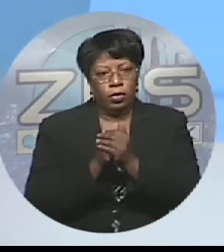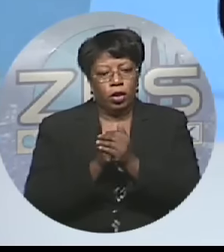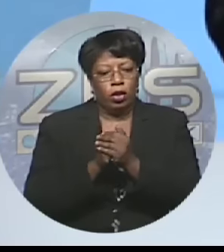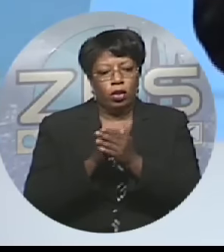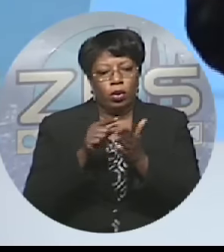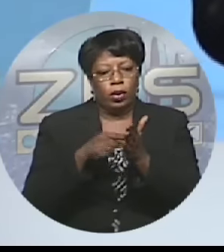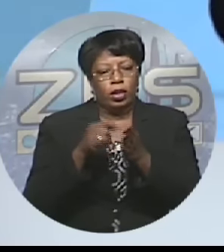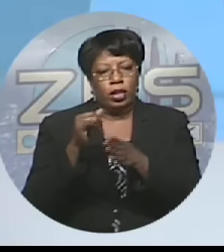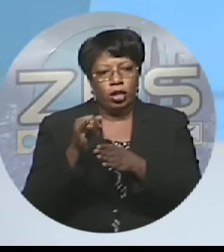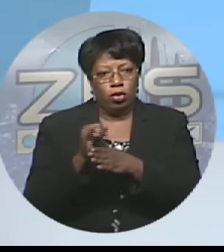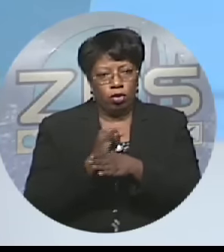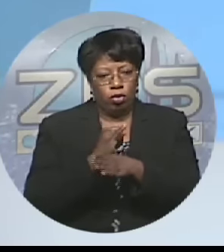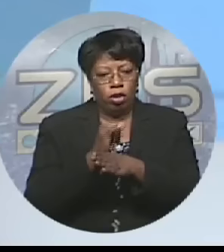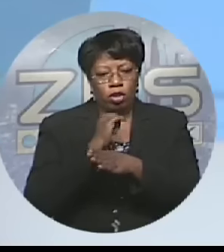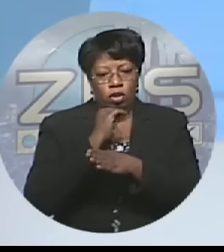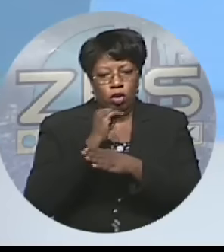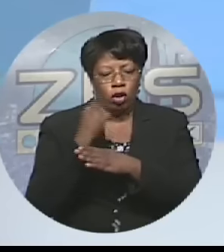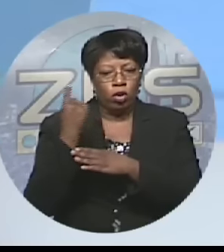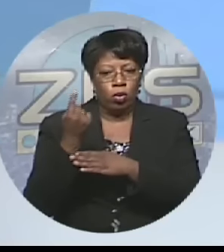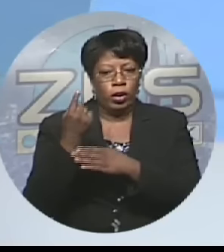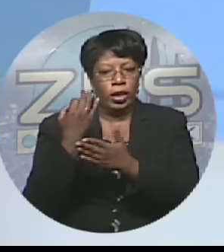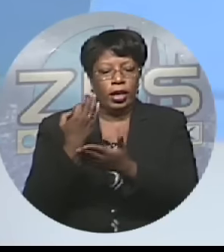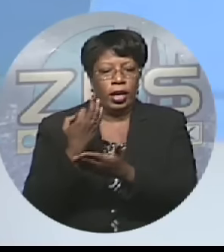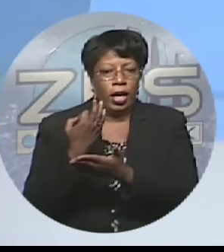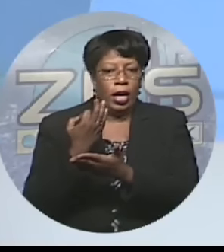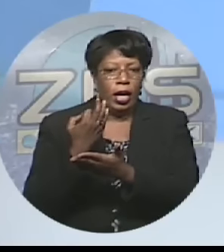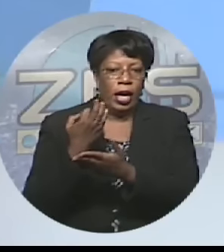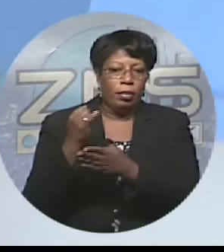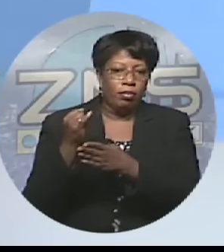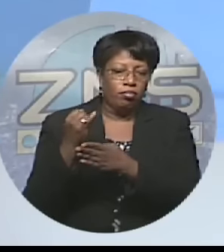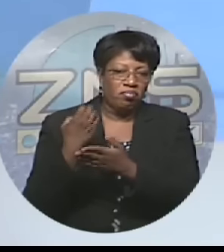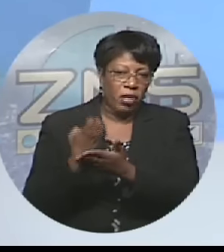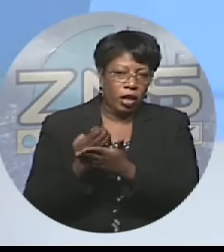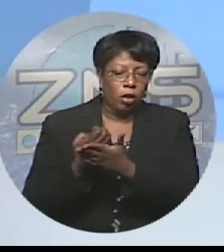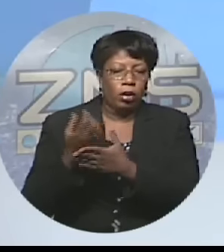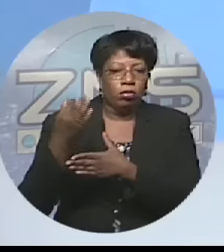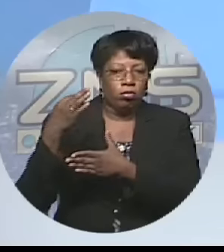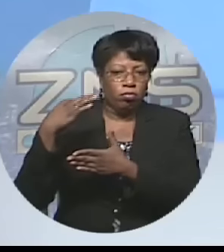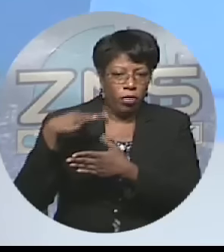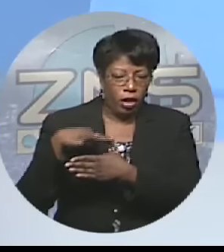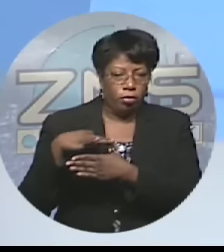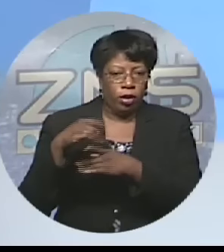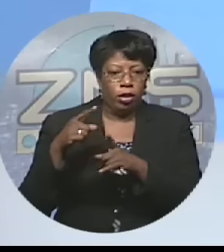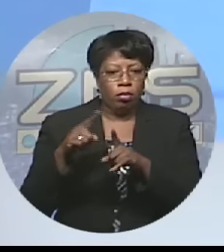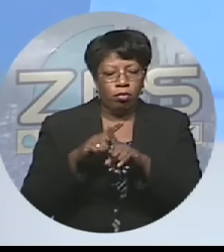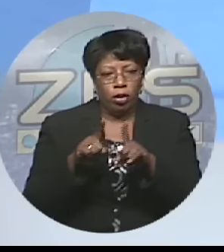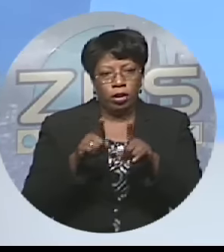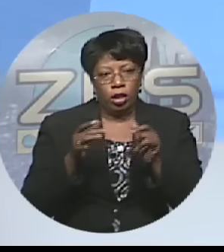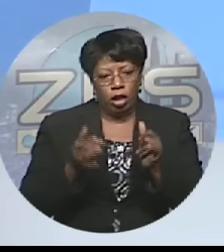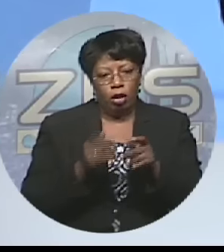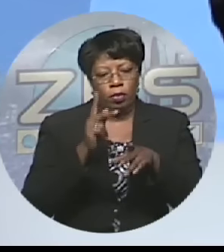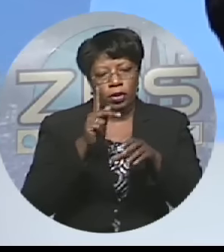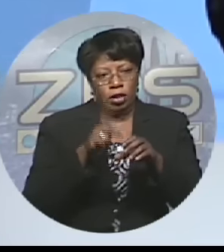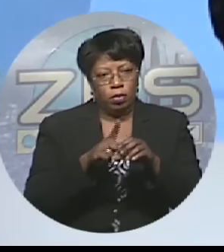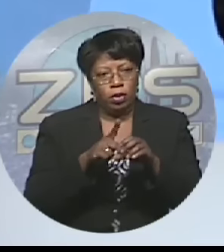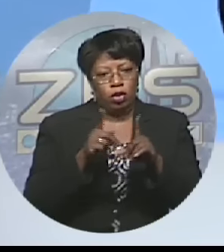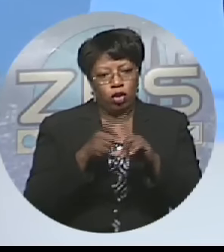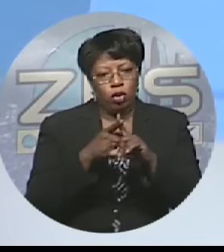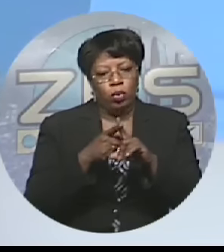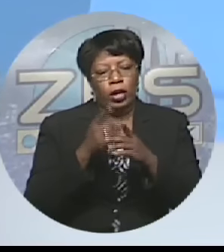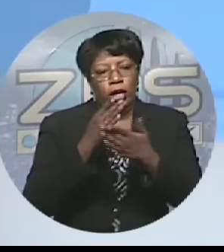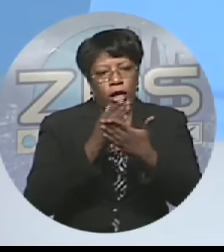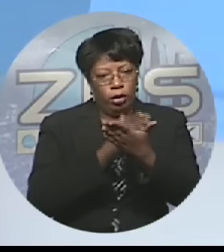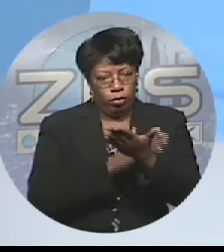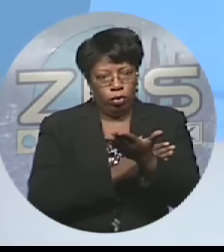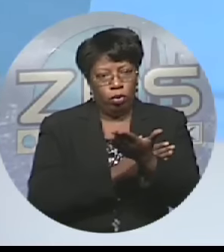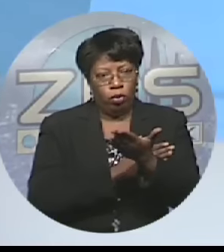industry is not only of economic benefit, but will encourage its participants to improve their systems